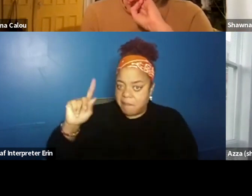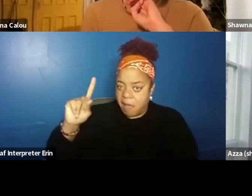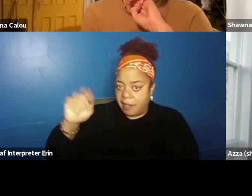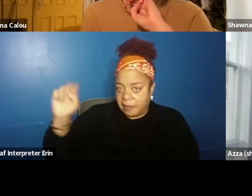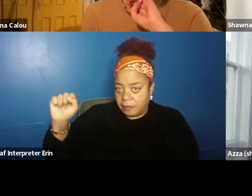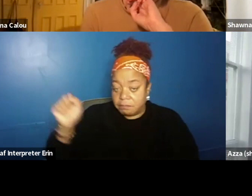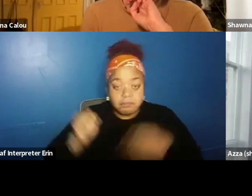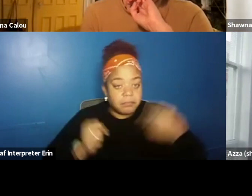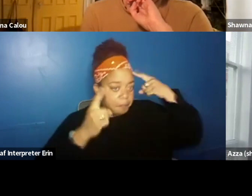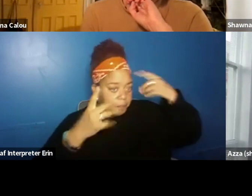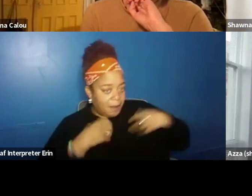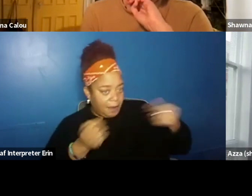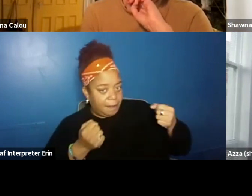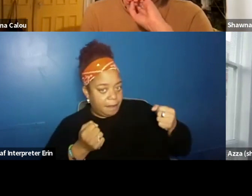neoliberal